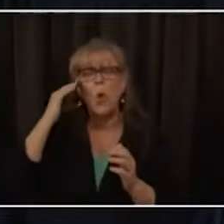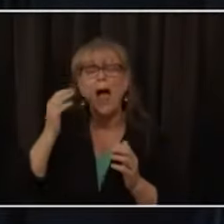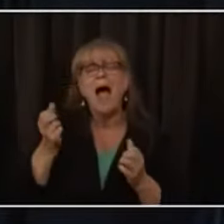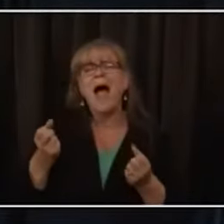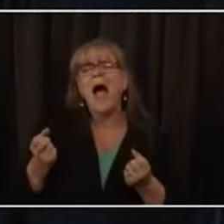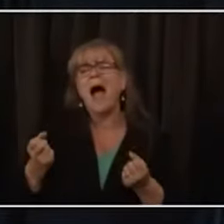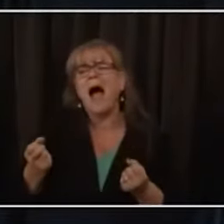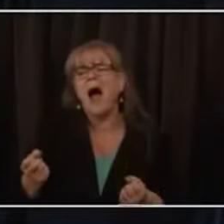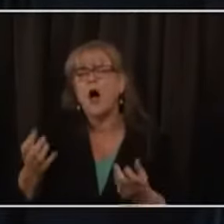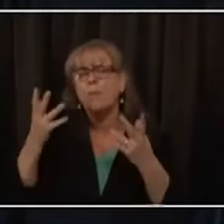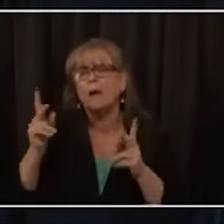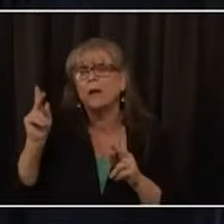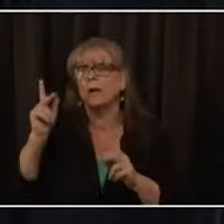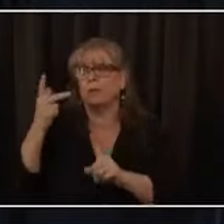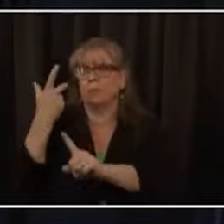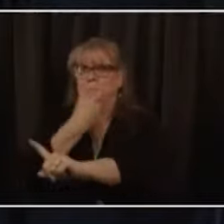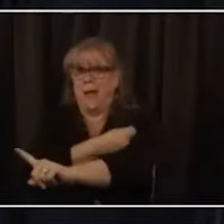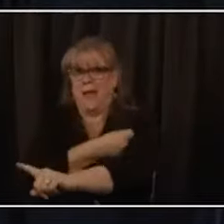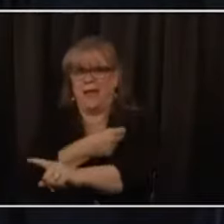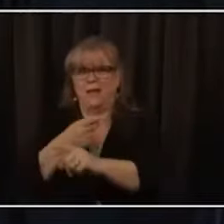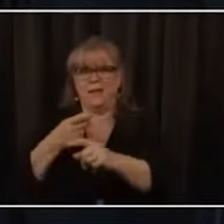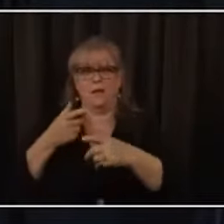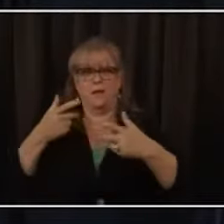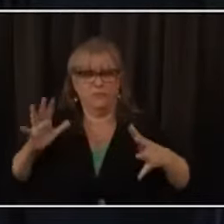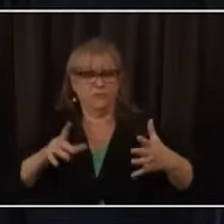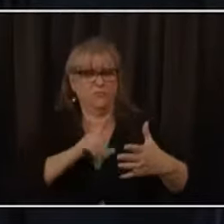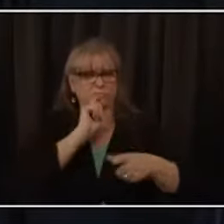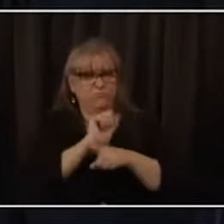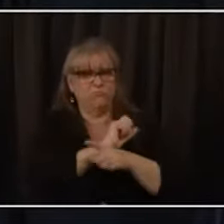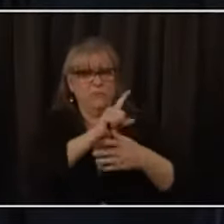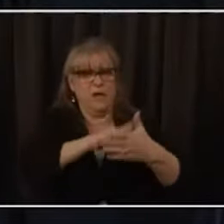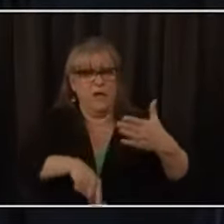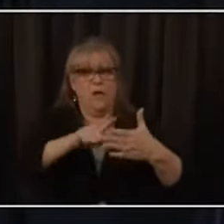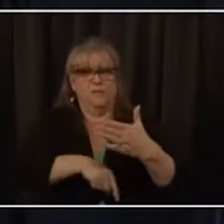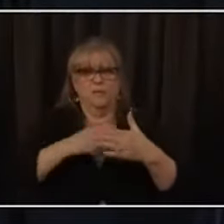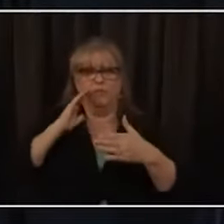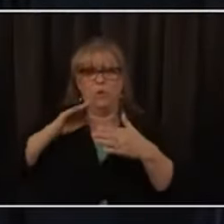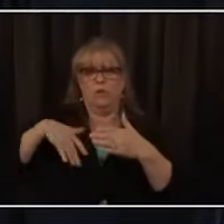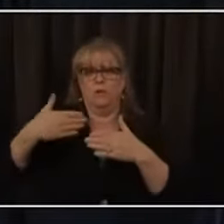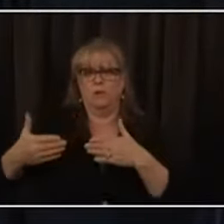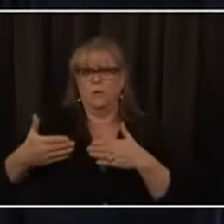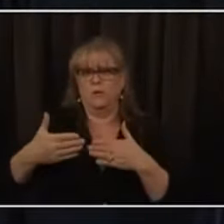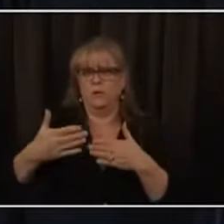canceled because of the announcement today?